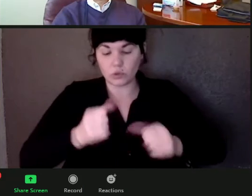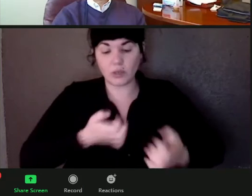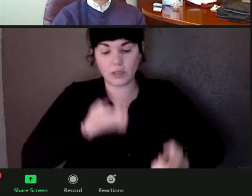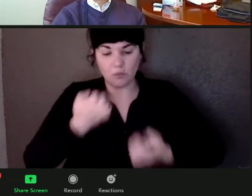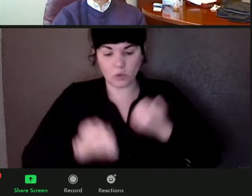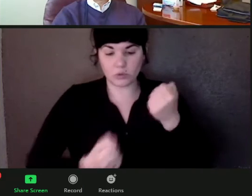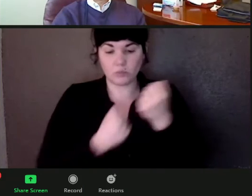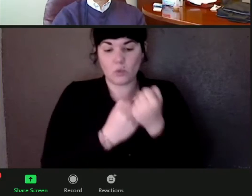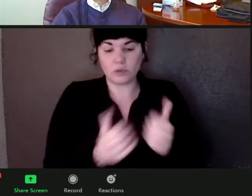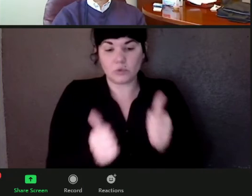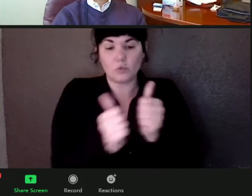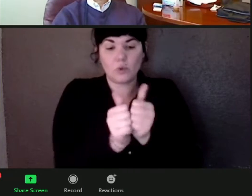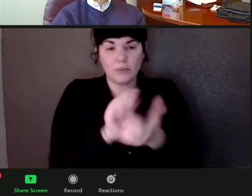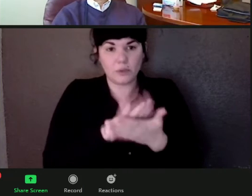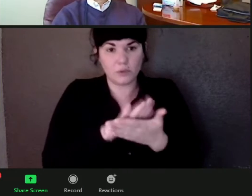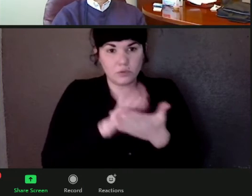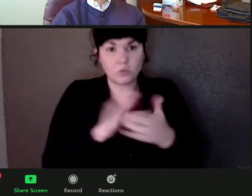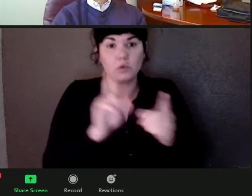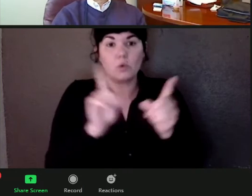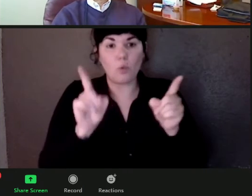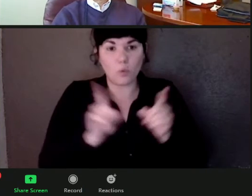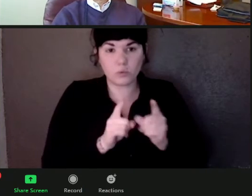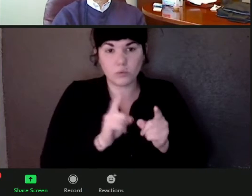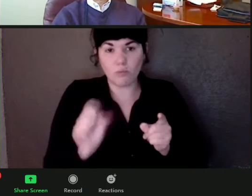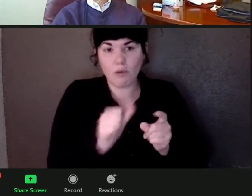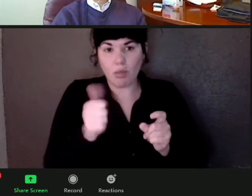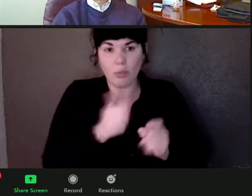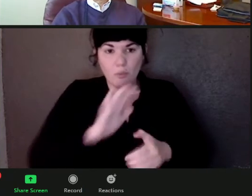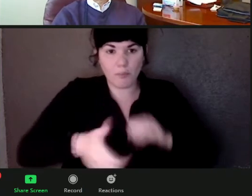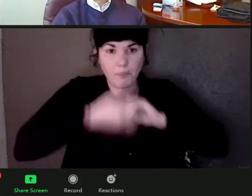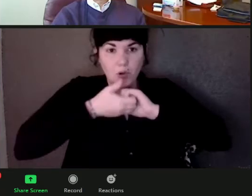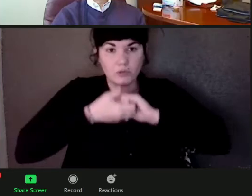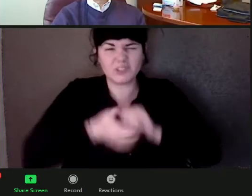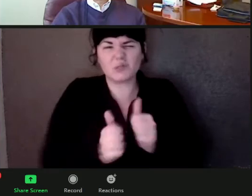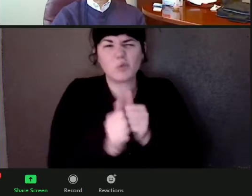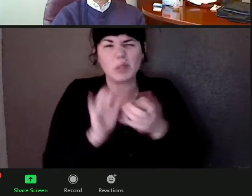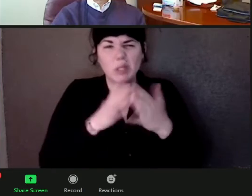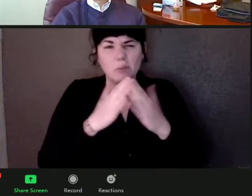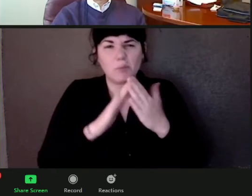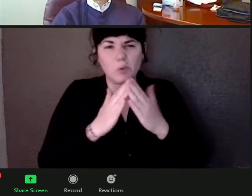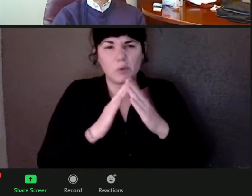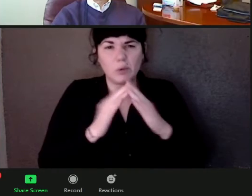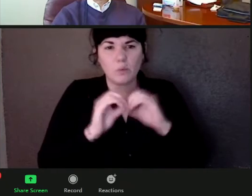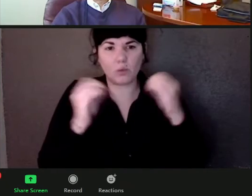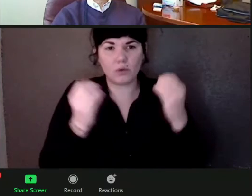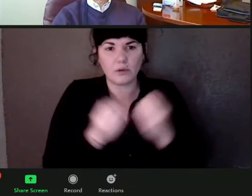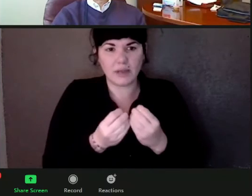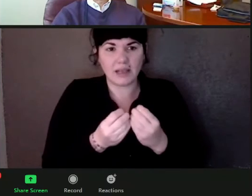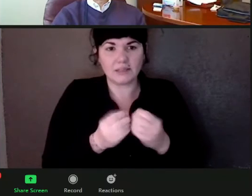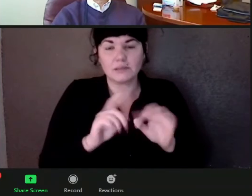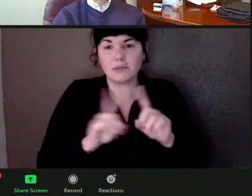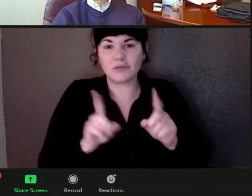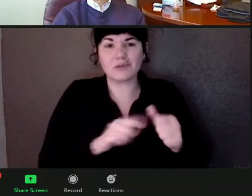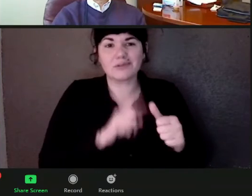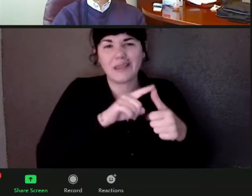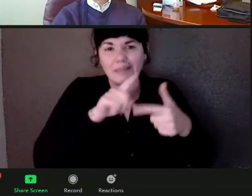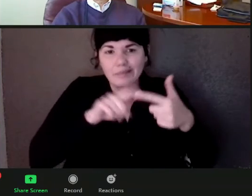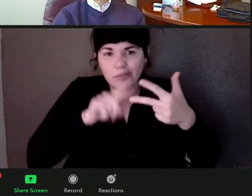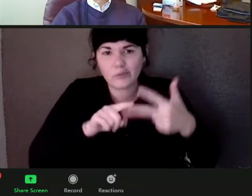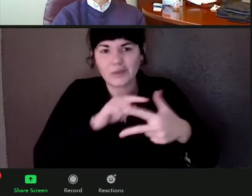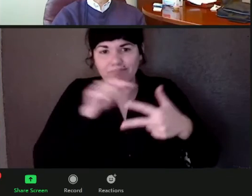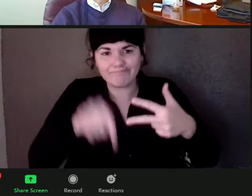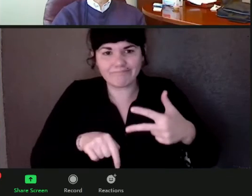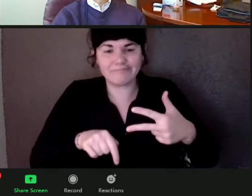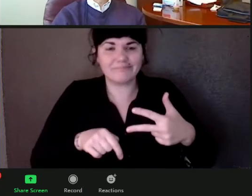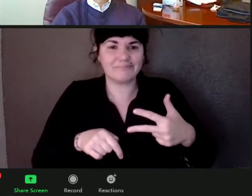the schools, but with the partnerships, the community-based organizations? So that's like three buckets I gave you. Can you give some ballpark numbers